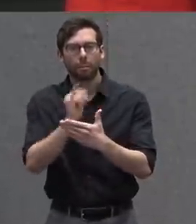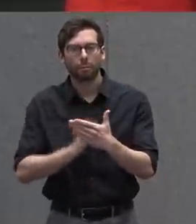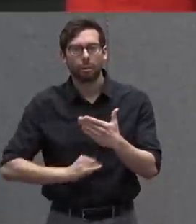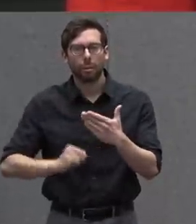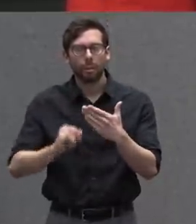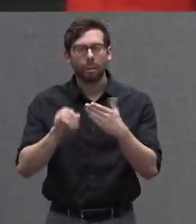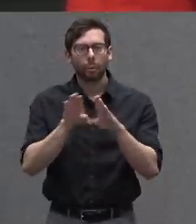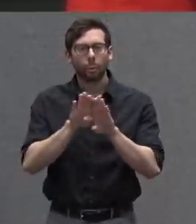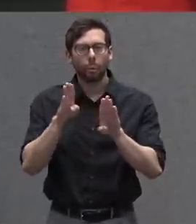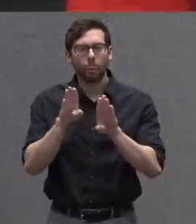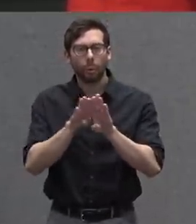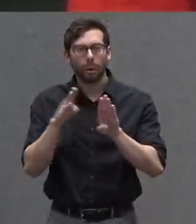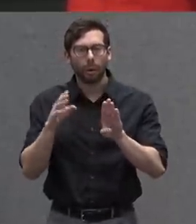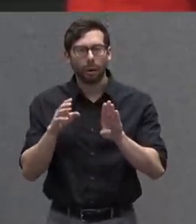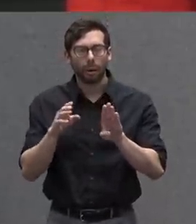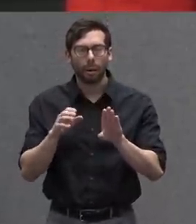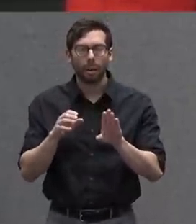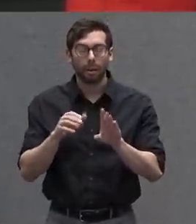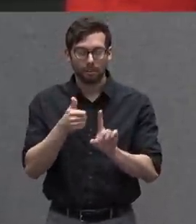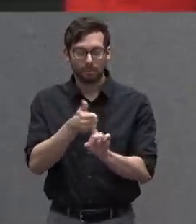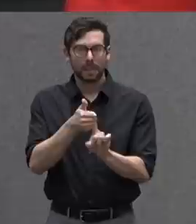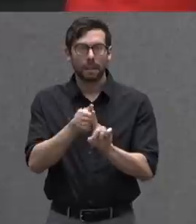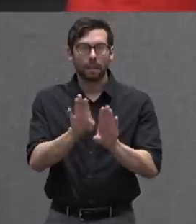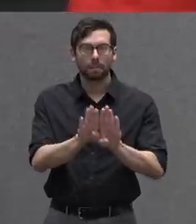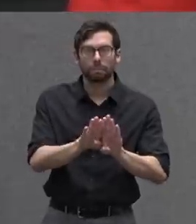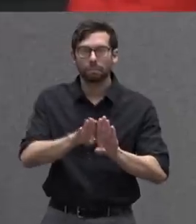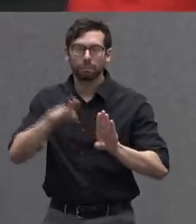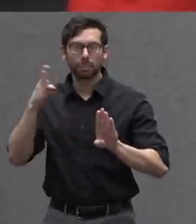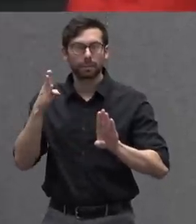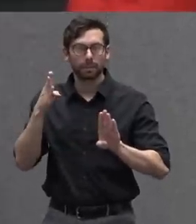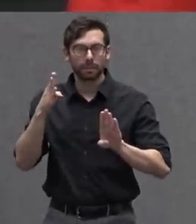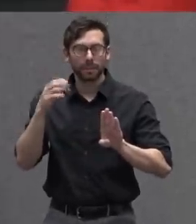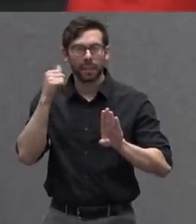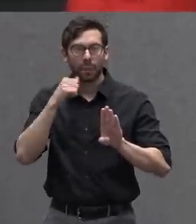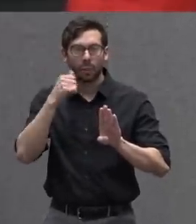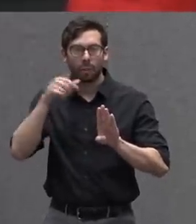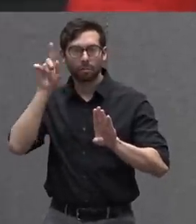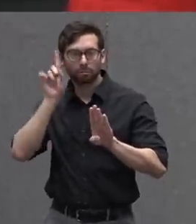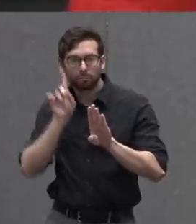and the door opens up, and she goes through.